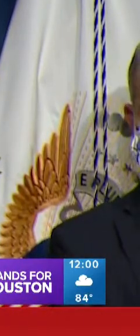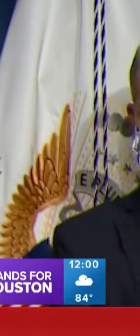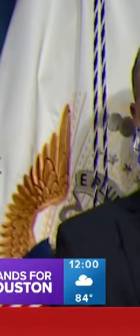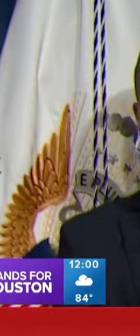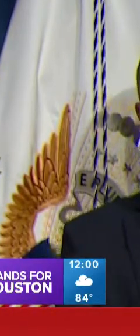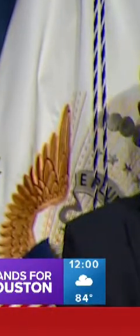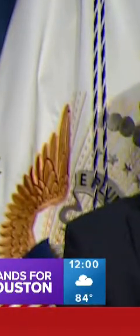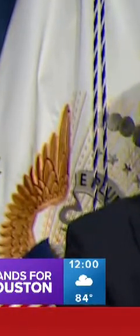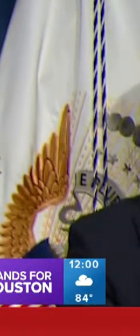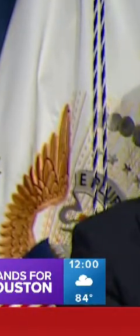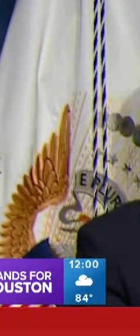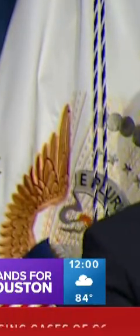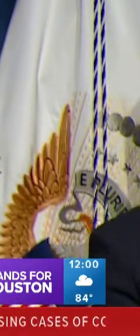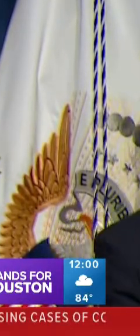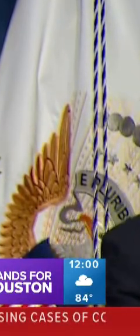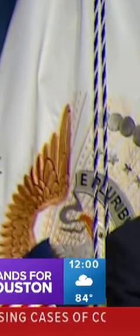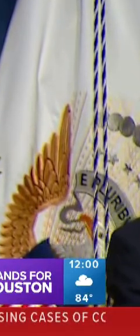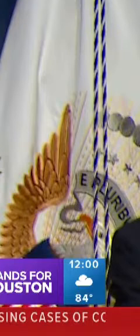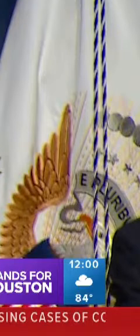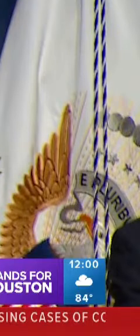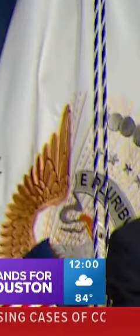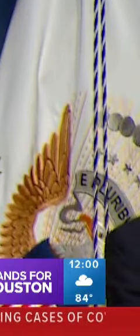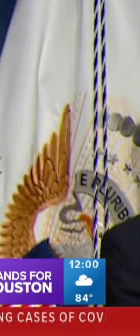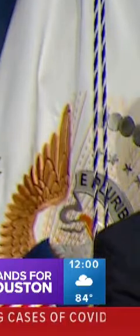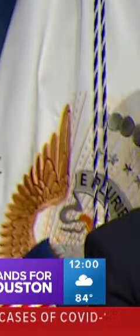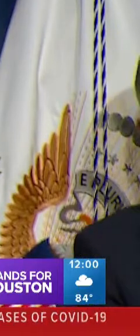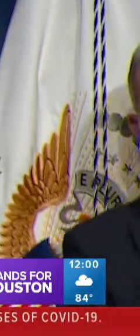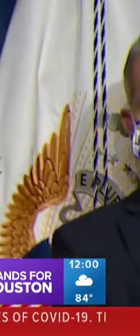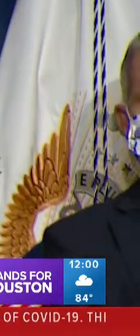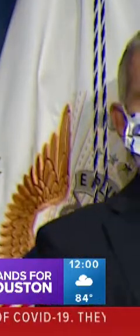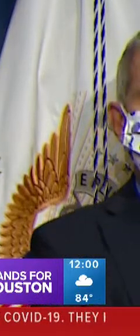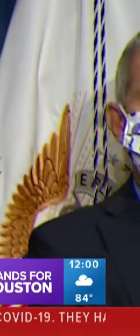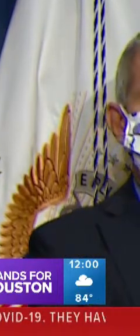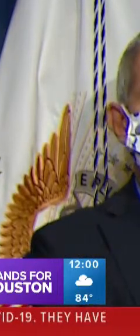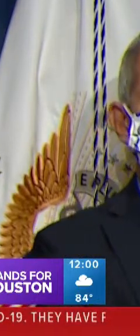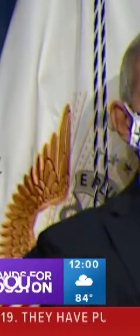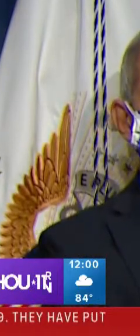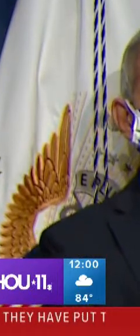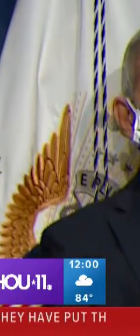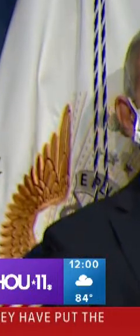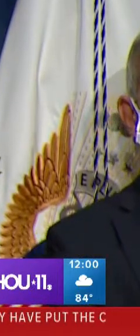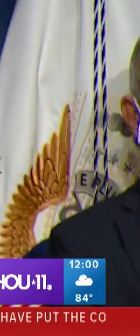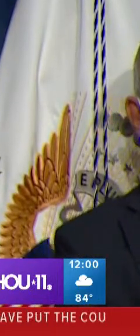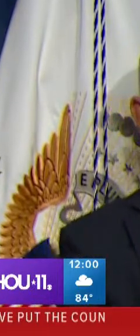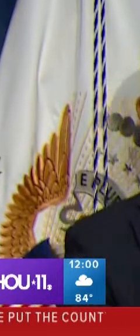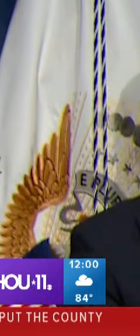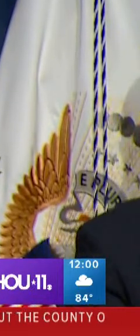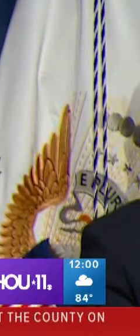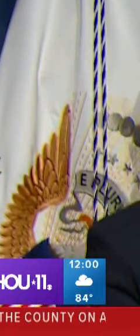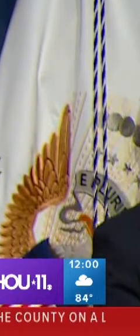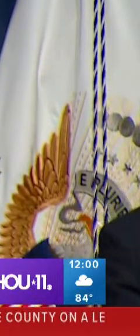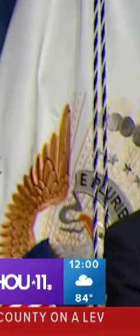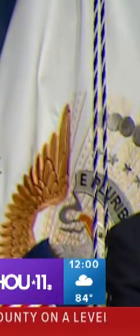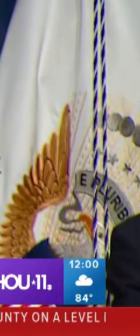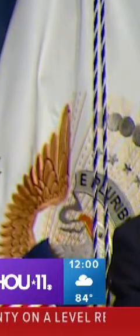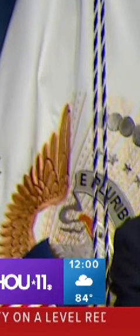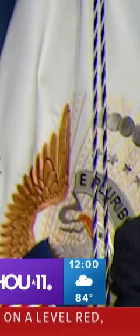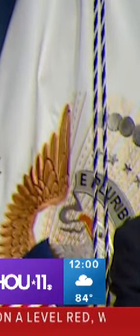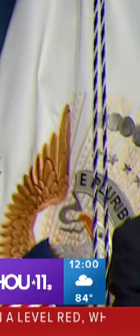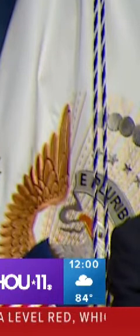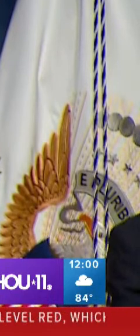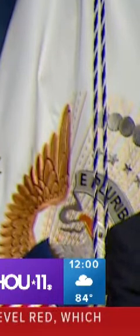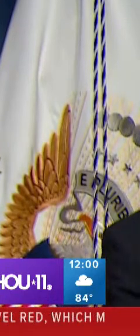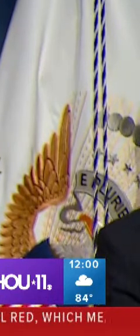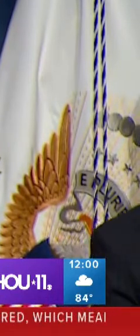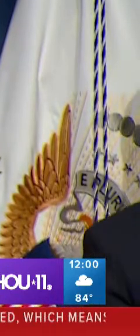York and New Jersey, Connecticut and New Orleans, was a result of the American people